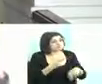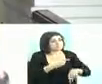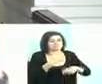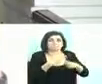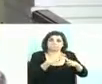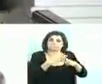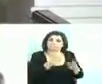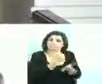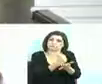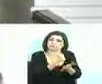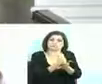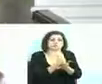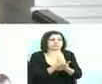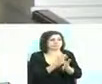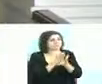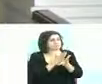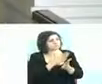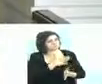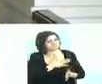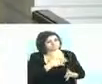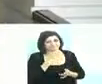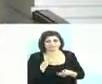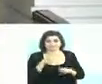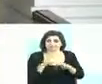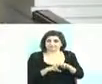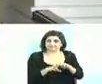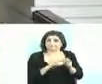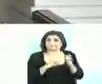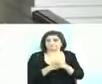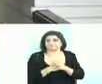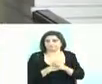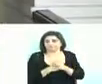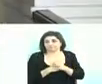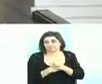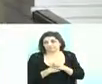Amen. Please be seated.